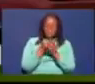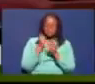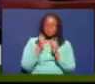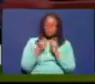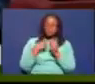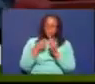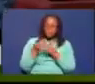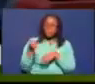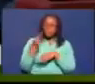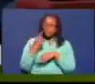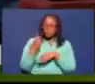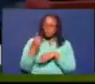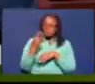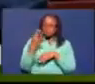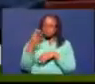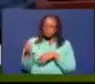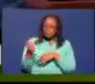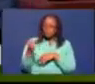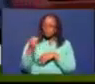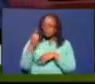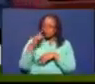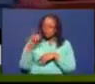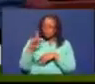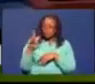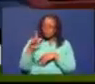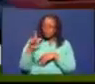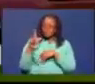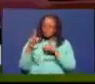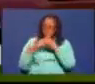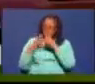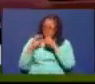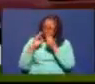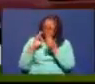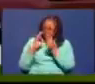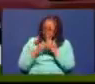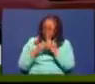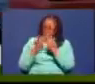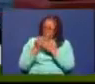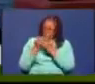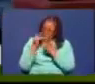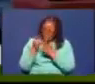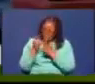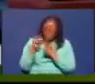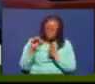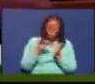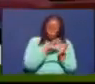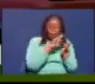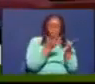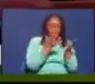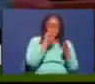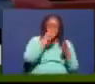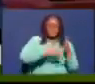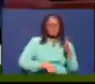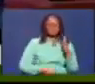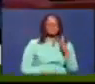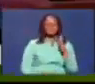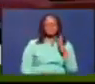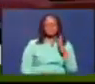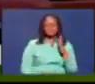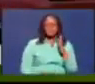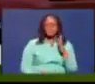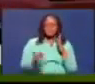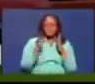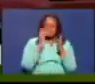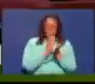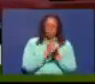78 goes to. And it is factual. It is in the books. Mr. Speaker, this House must rise to the occasion. We must bring